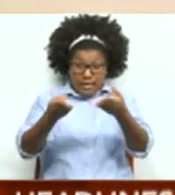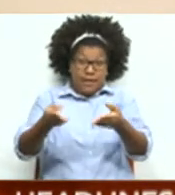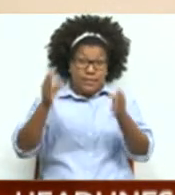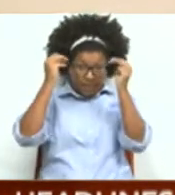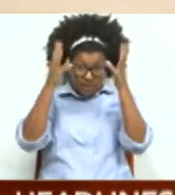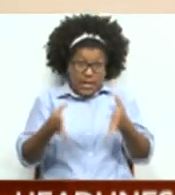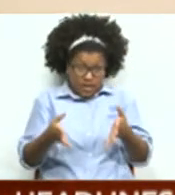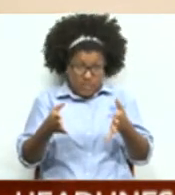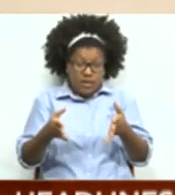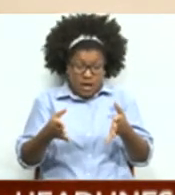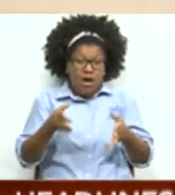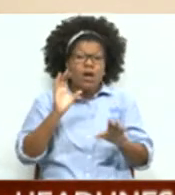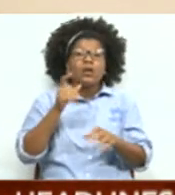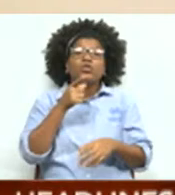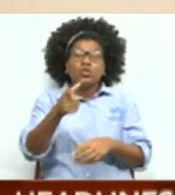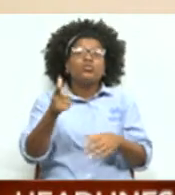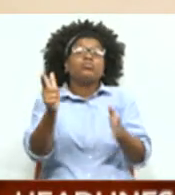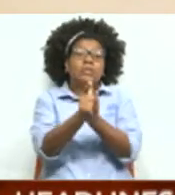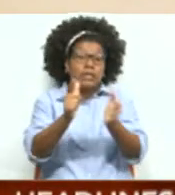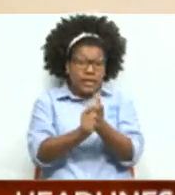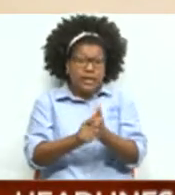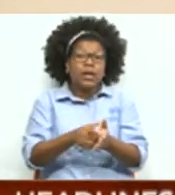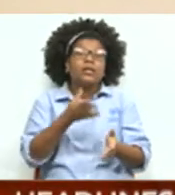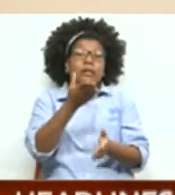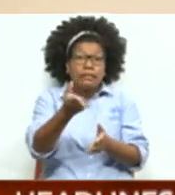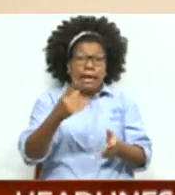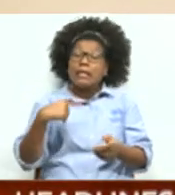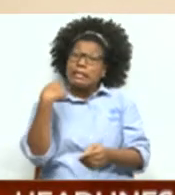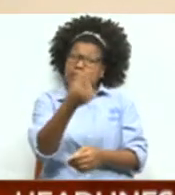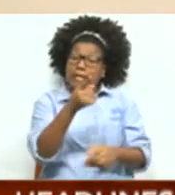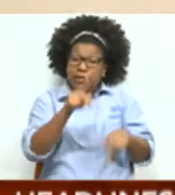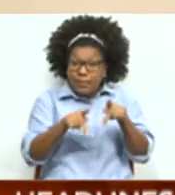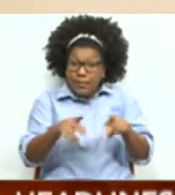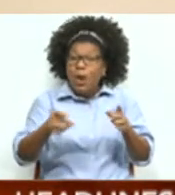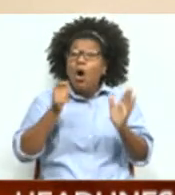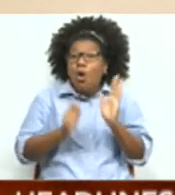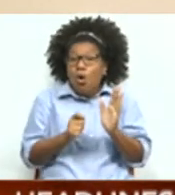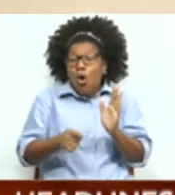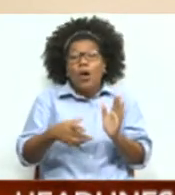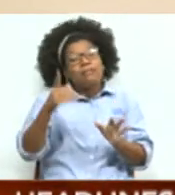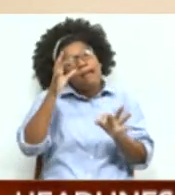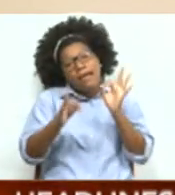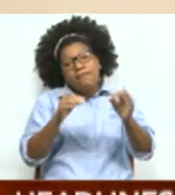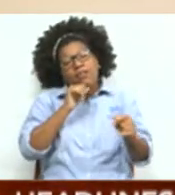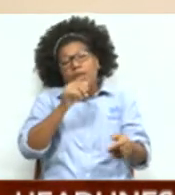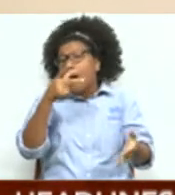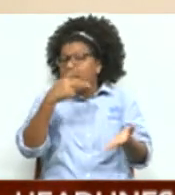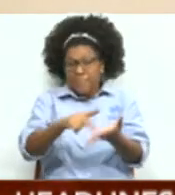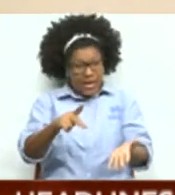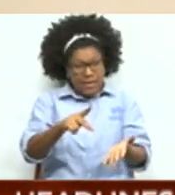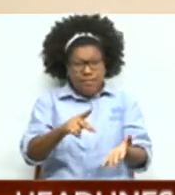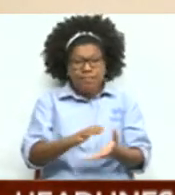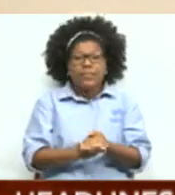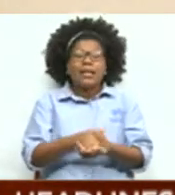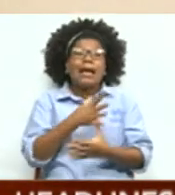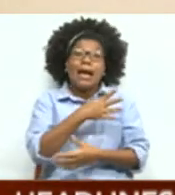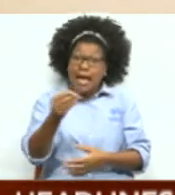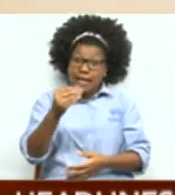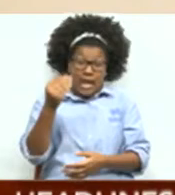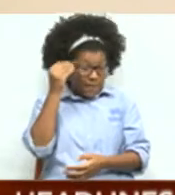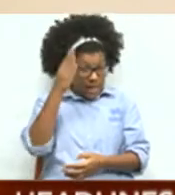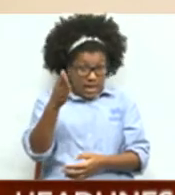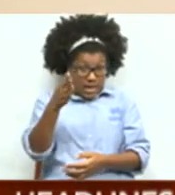legally prosecute those persons for failure to comply. And I believe, given this minister's